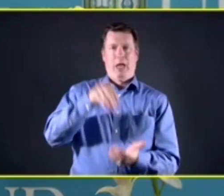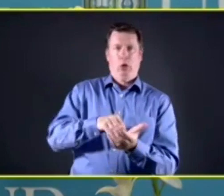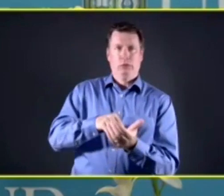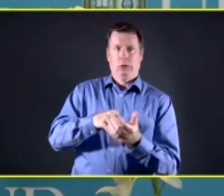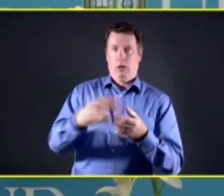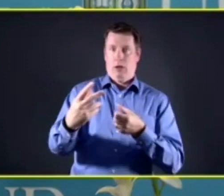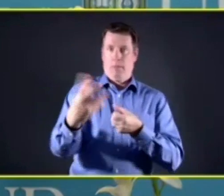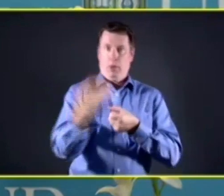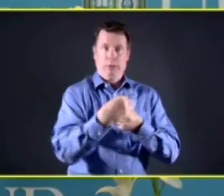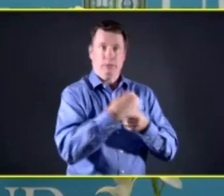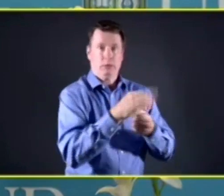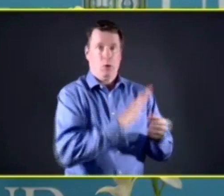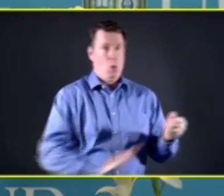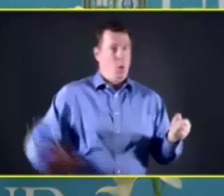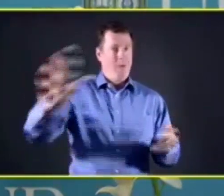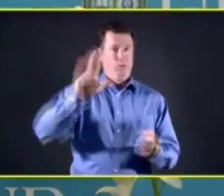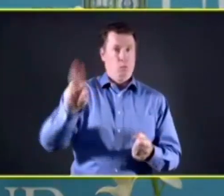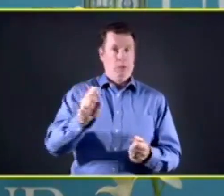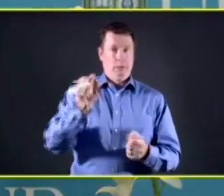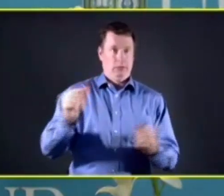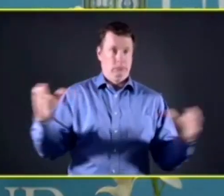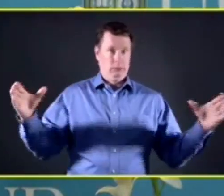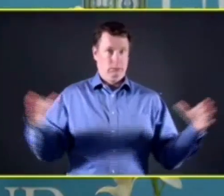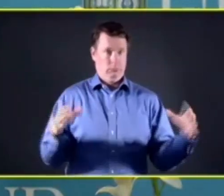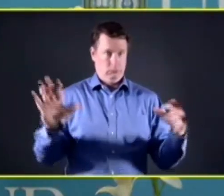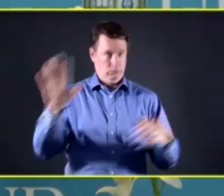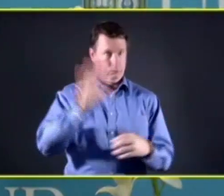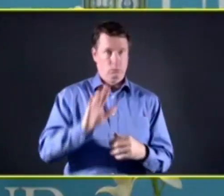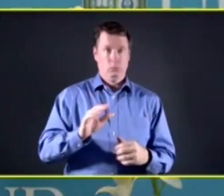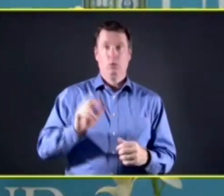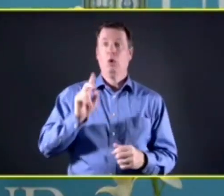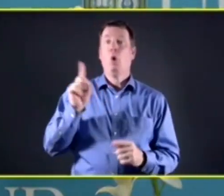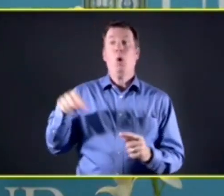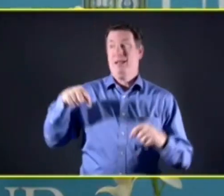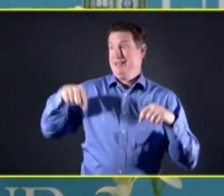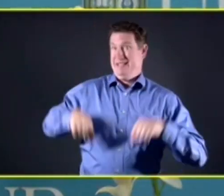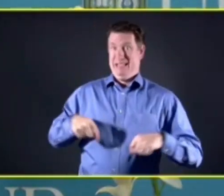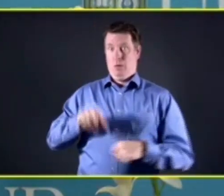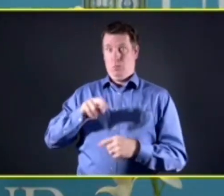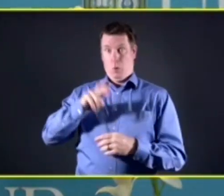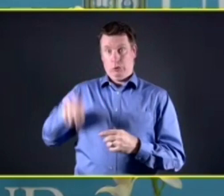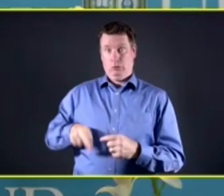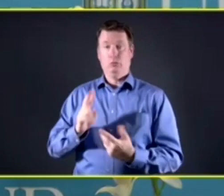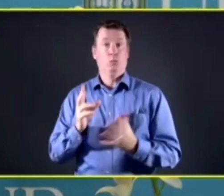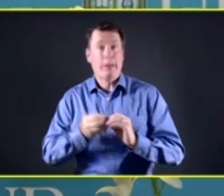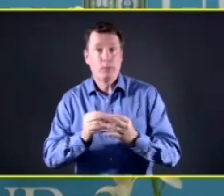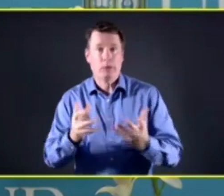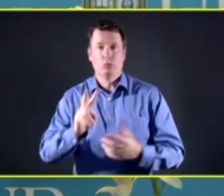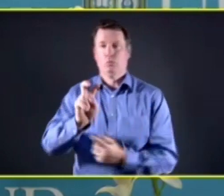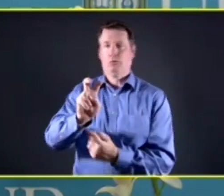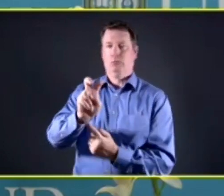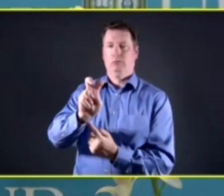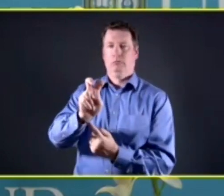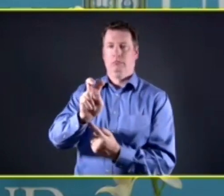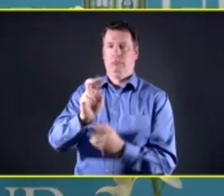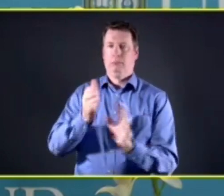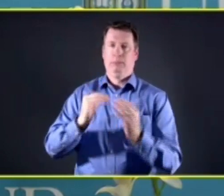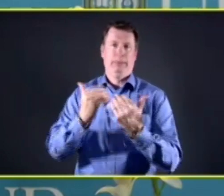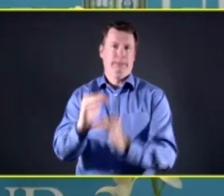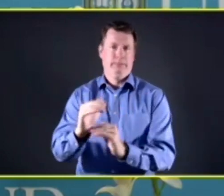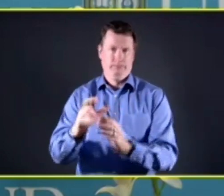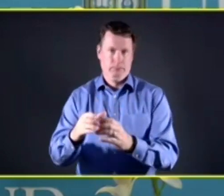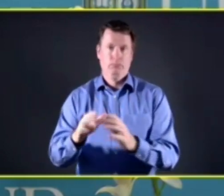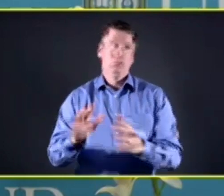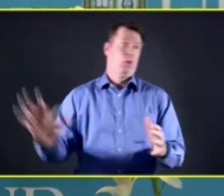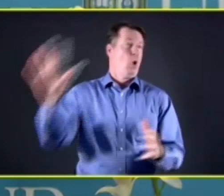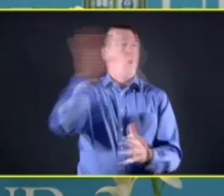Jane, did you have a follow-up question? Yeah, what results are needed from these two trials